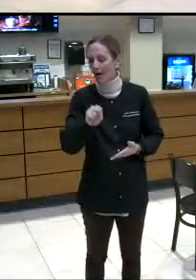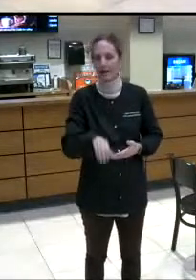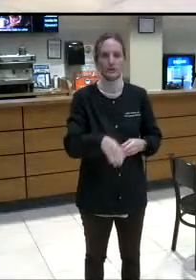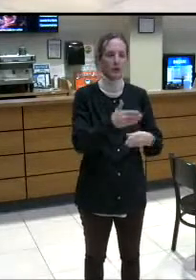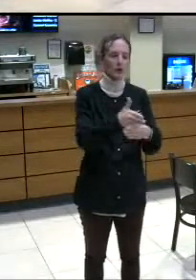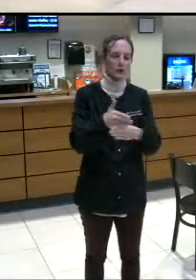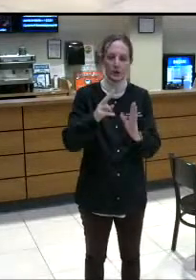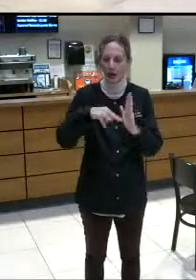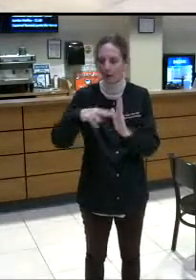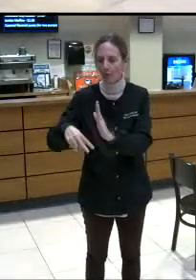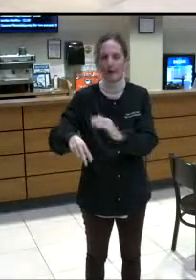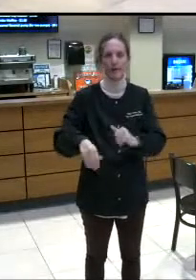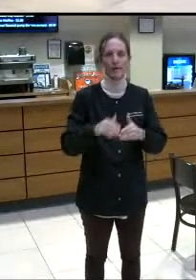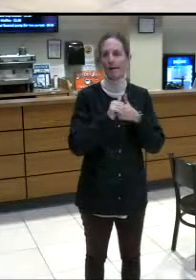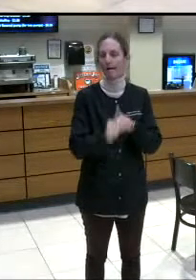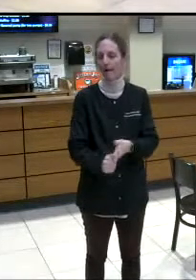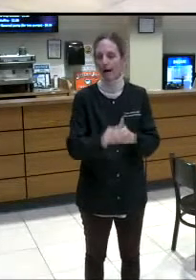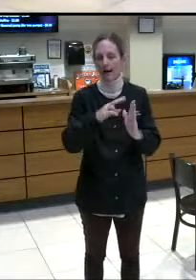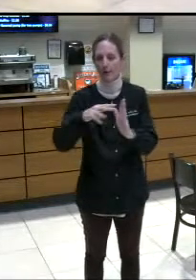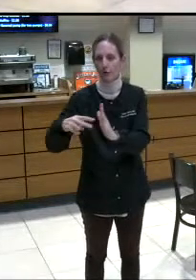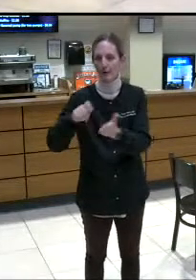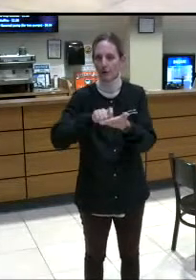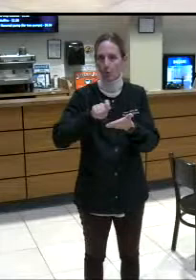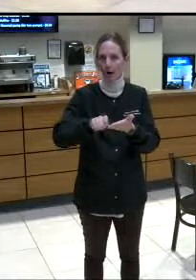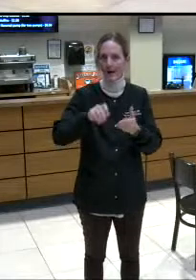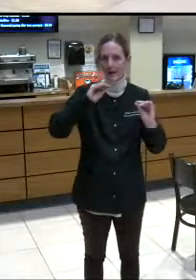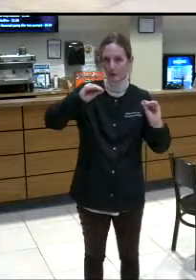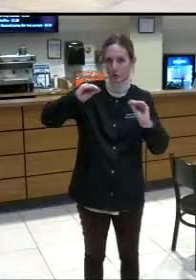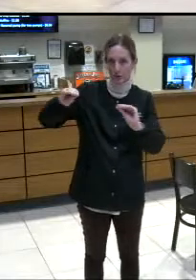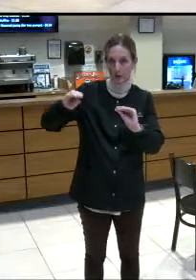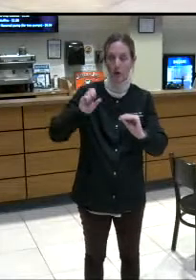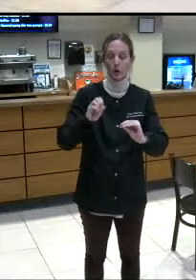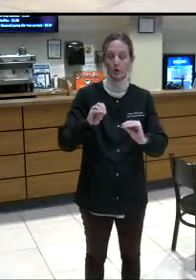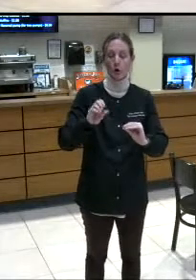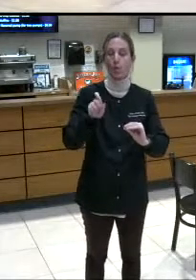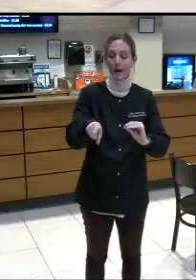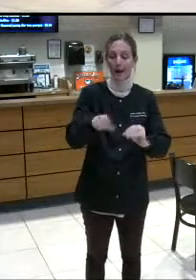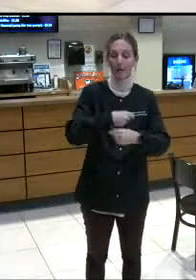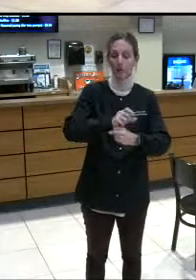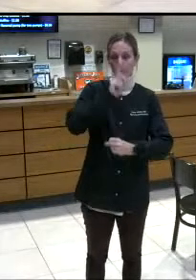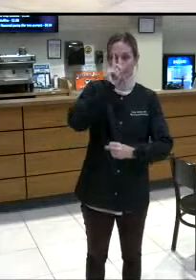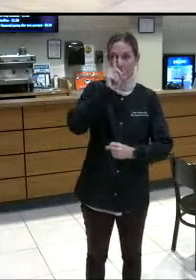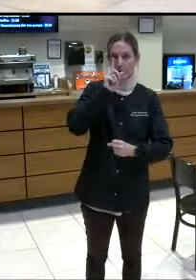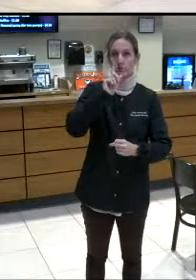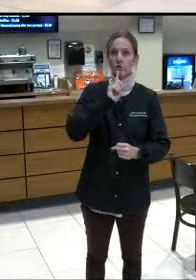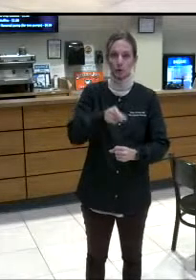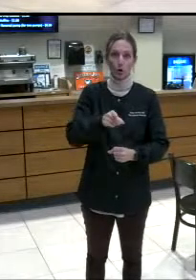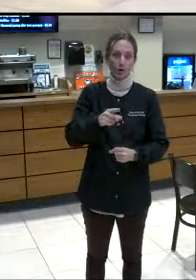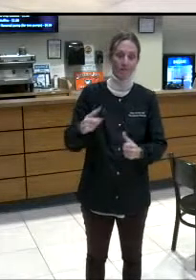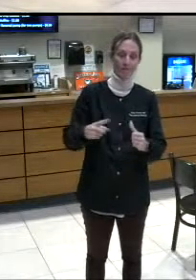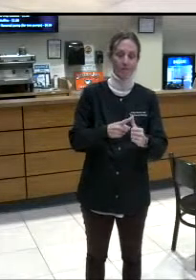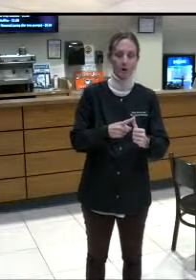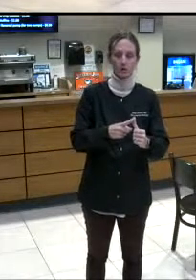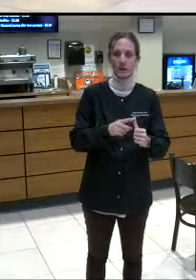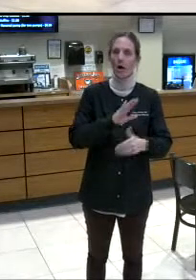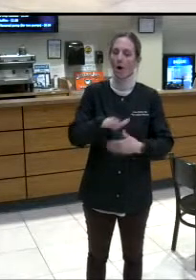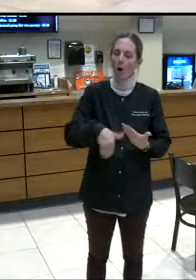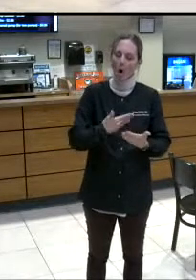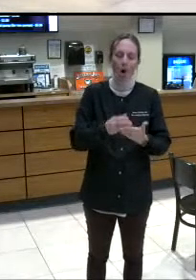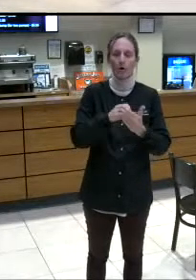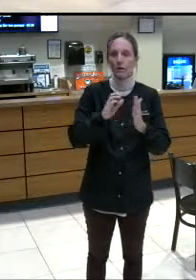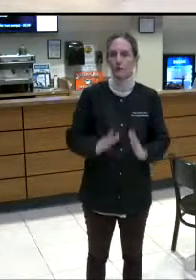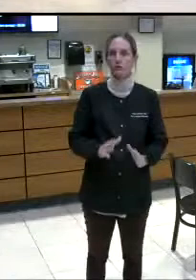there's writing instruction. So we want to make sure that first, all of our students are receiving all of those components as it relates to